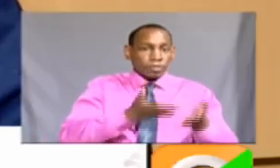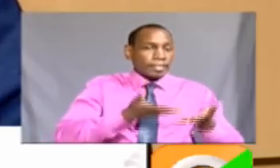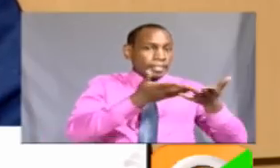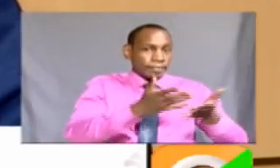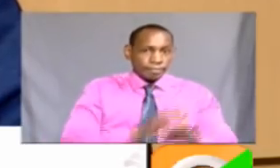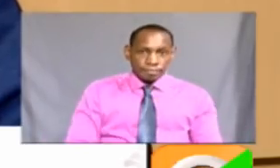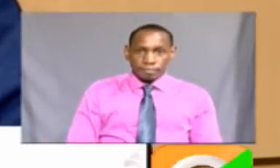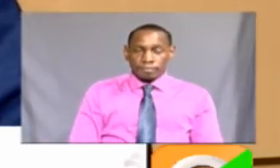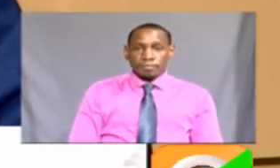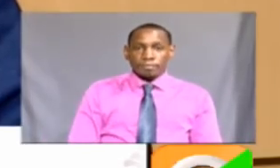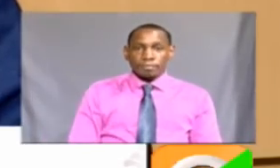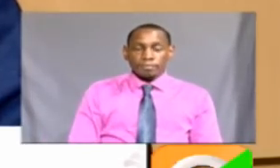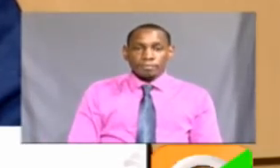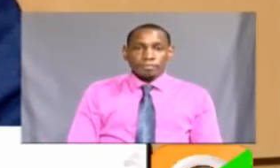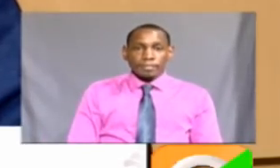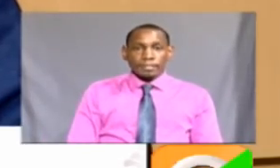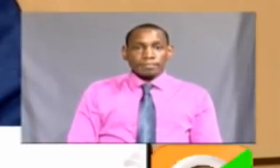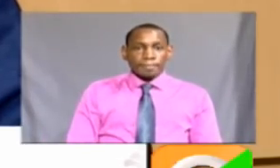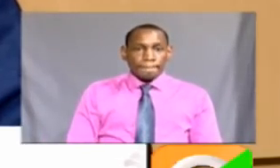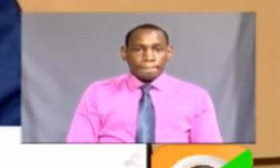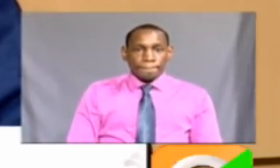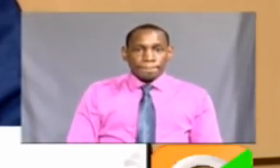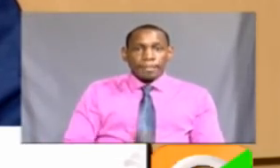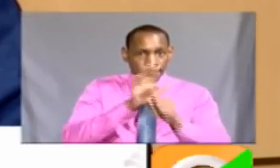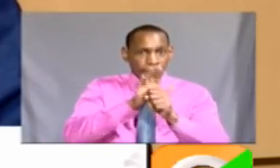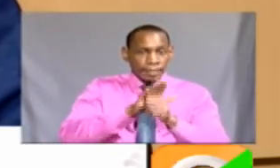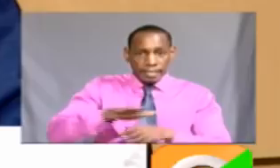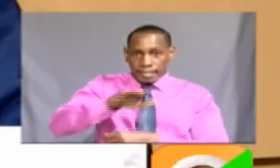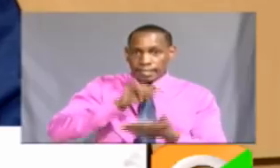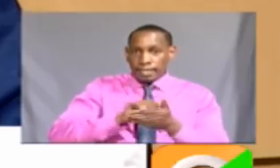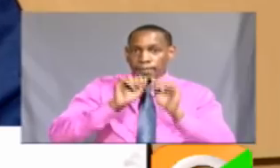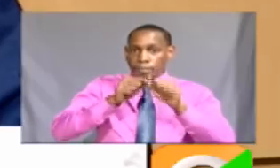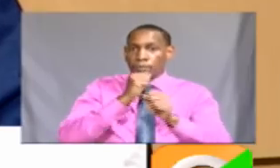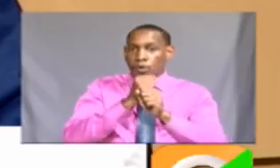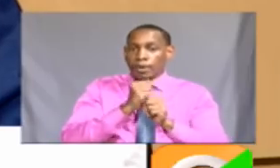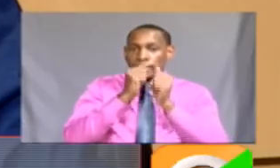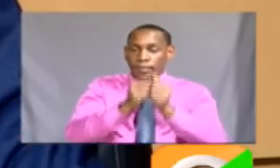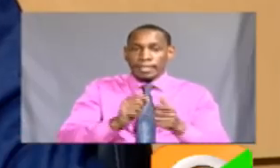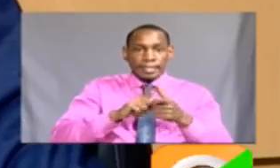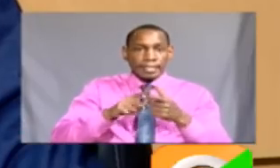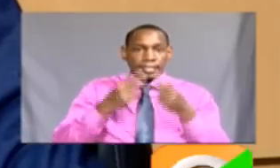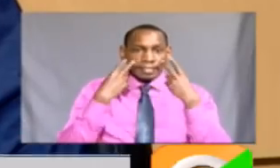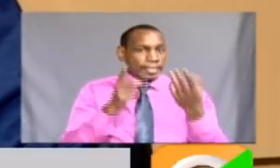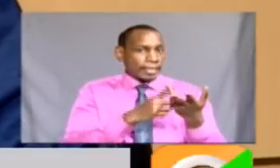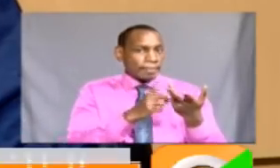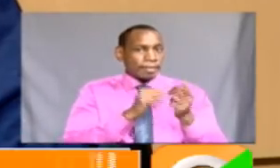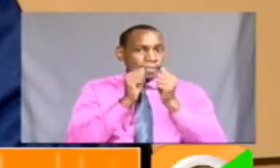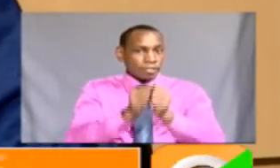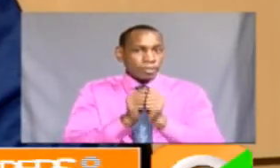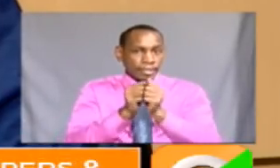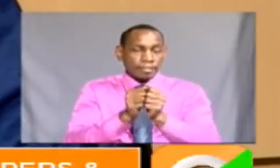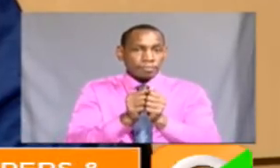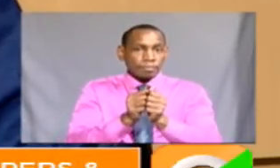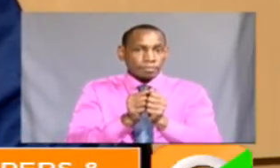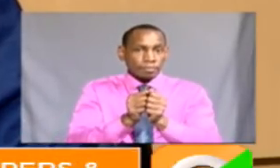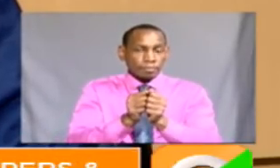So there's a lot of areas where, you know, with cooperation. And then we look at the numbers together